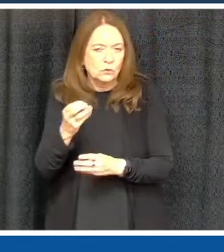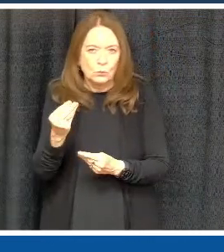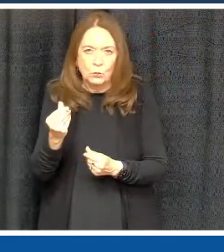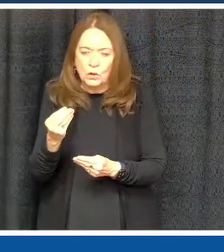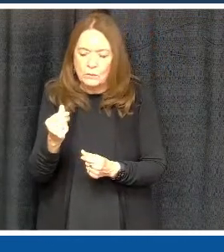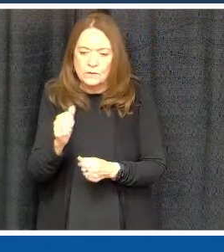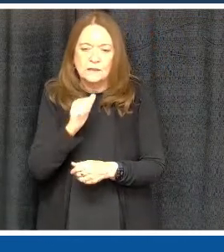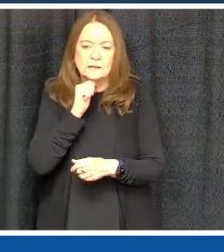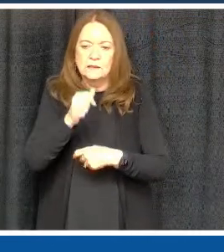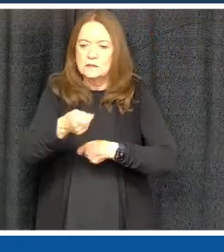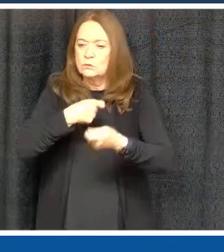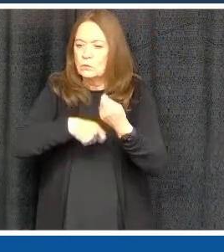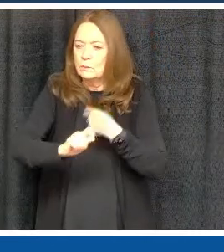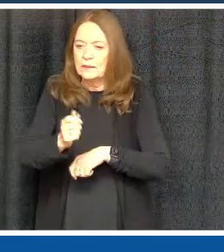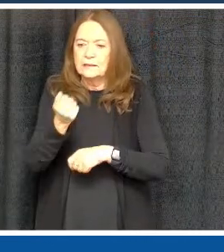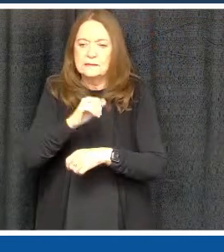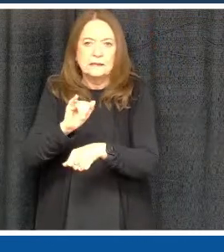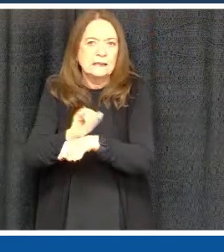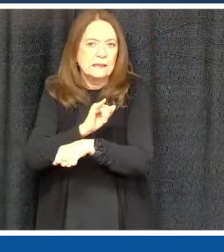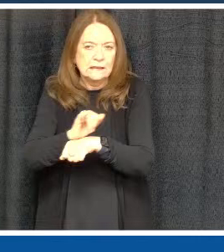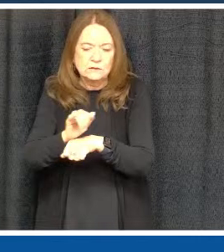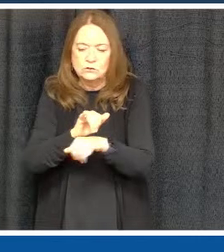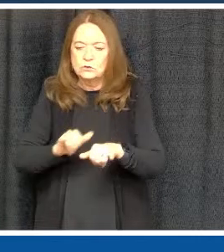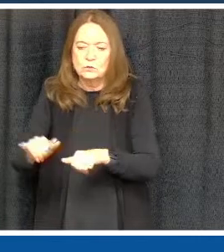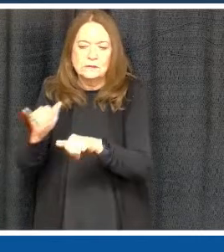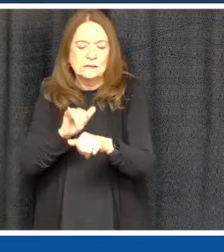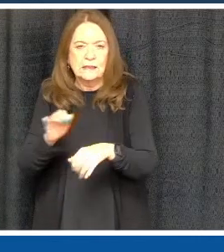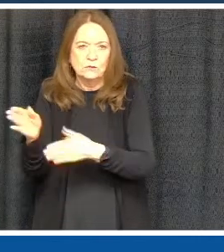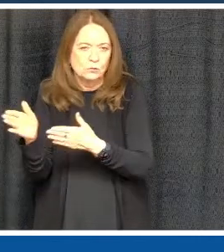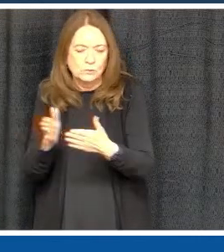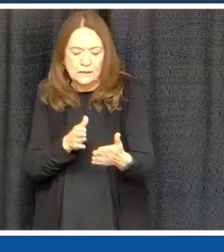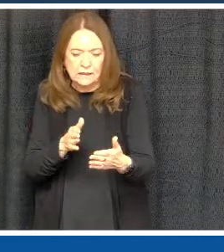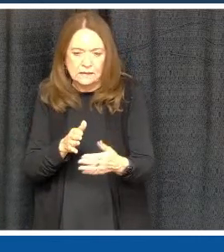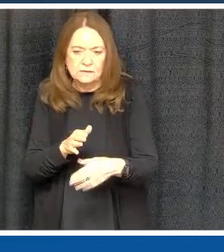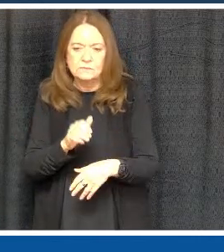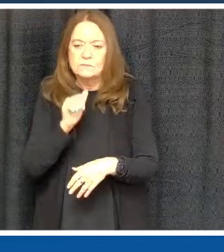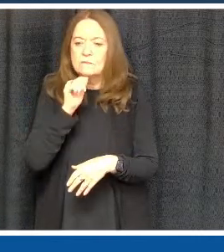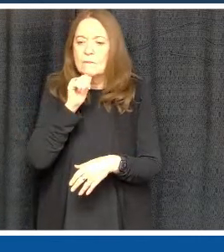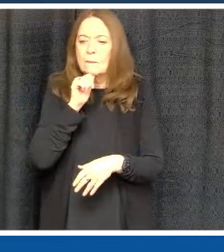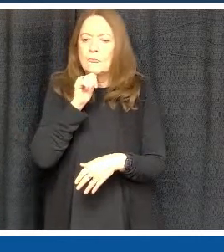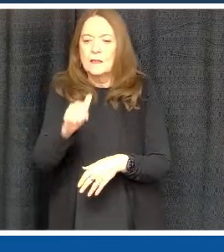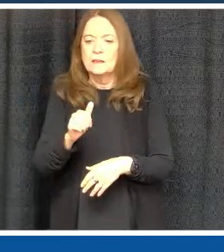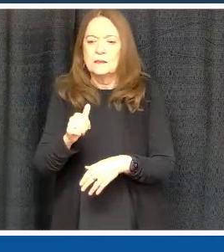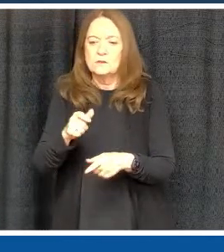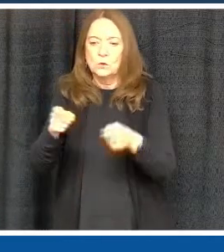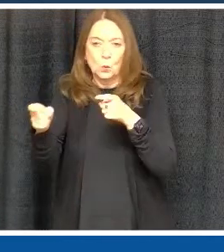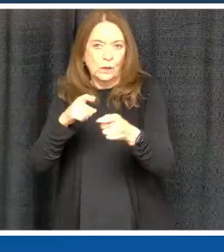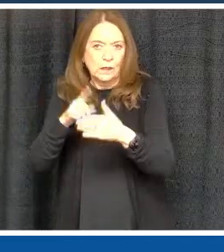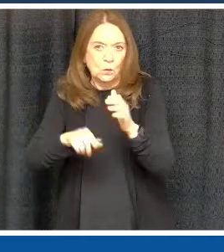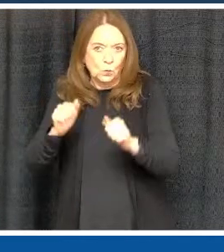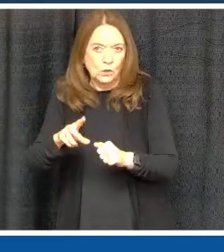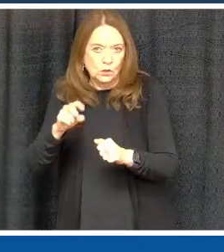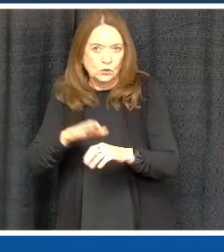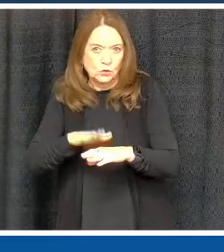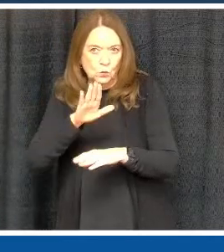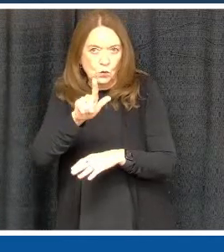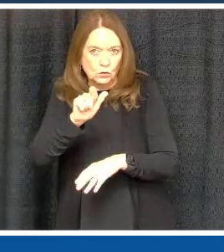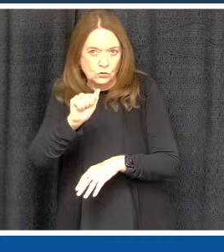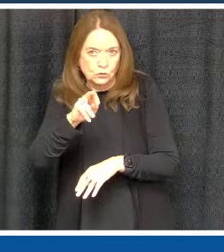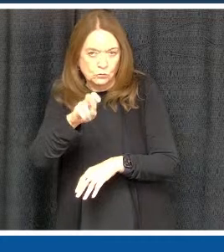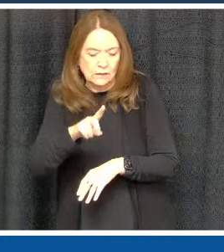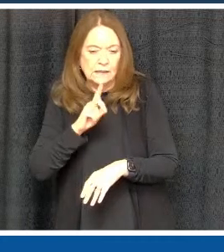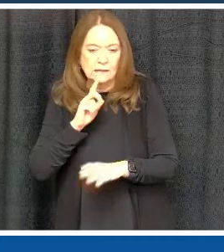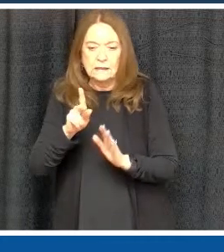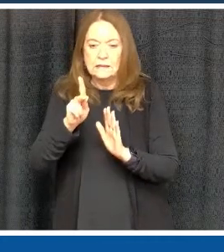It doesn't replace any industry standard plans. It doesn't regulate what you can do on your piece of land. It is a